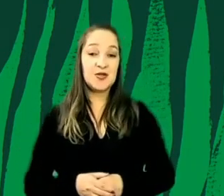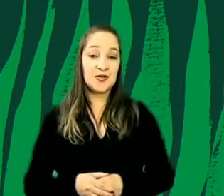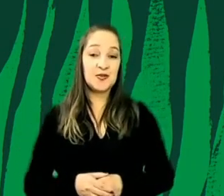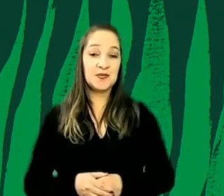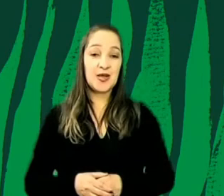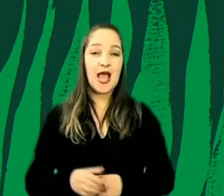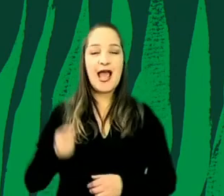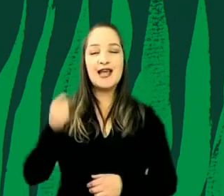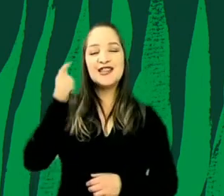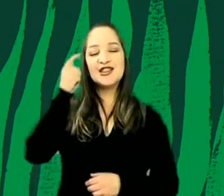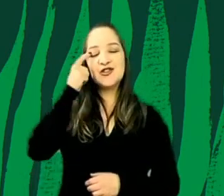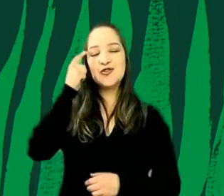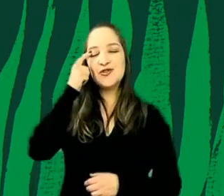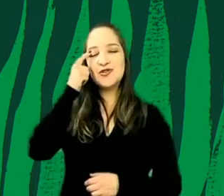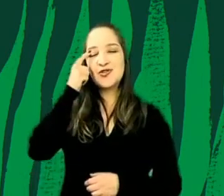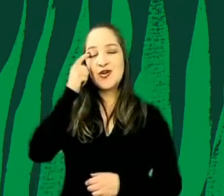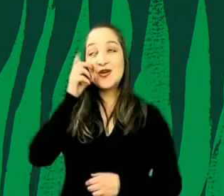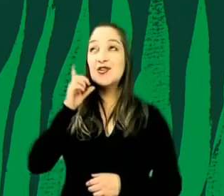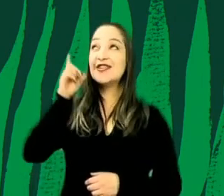your